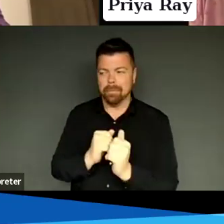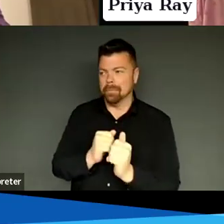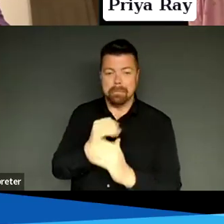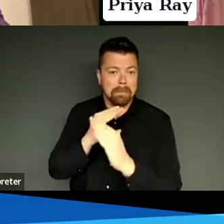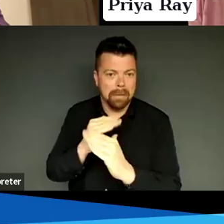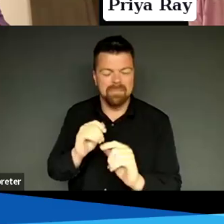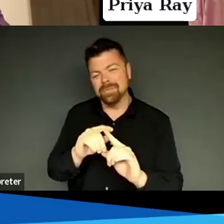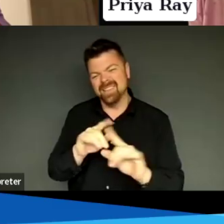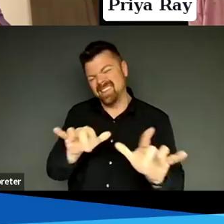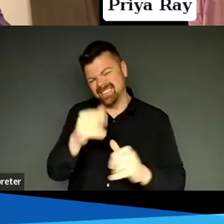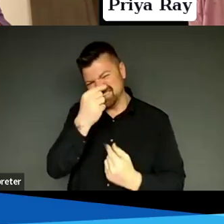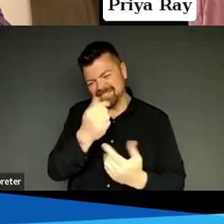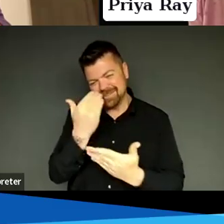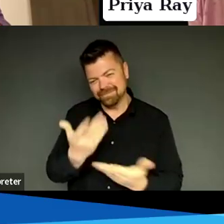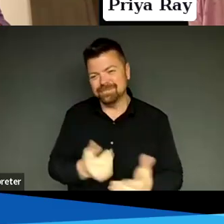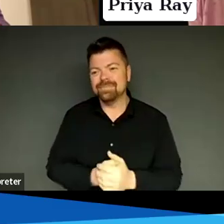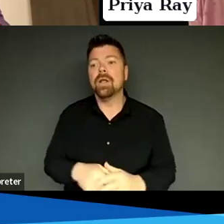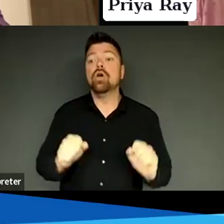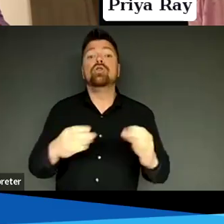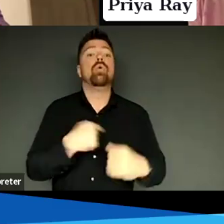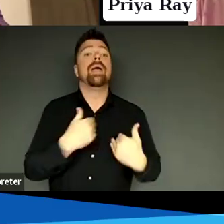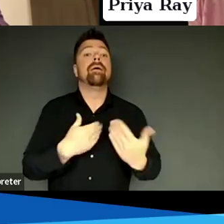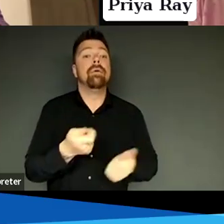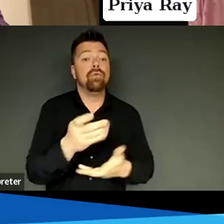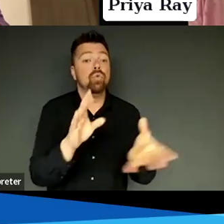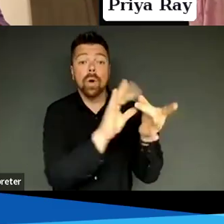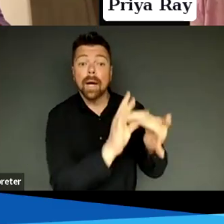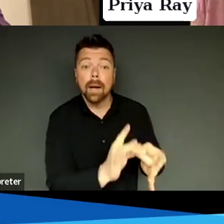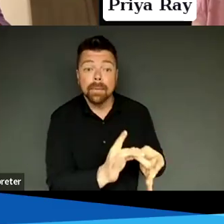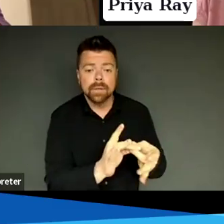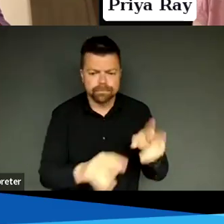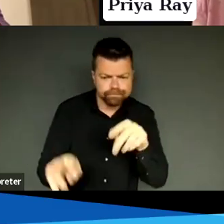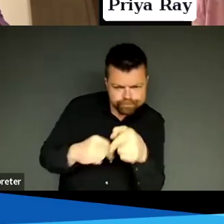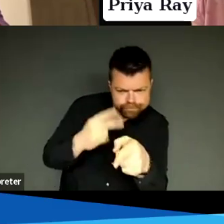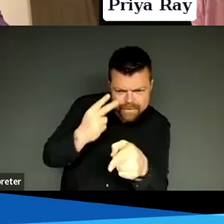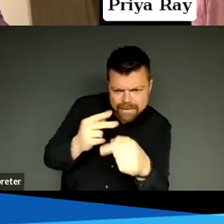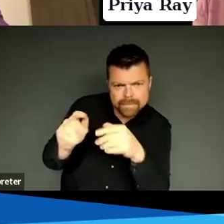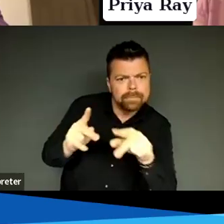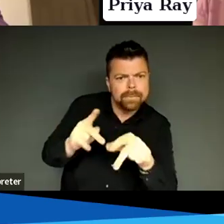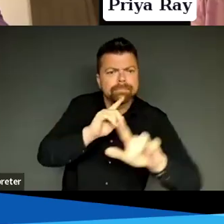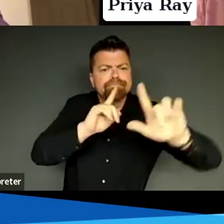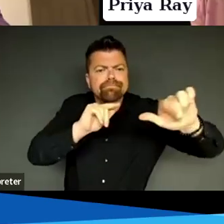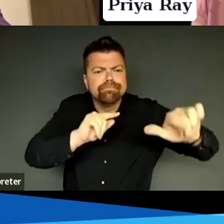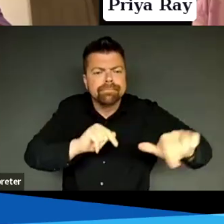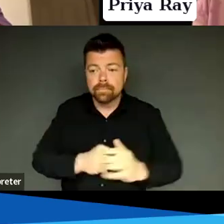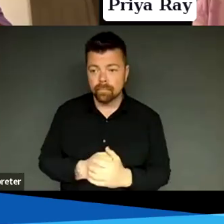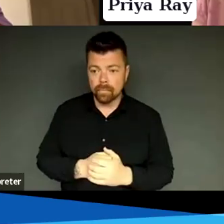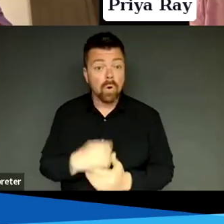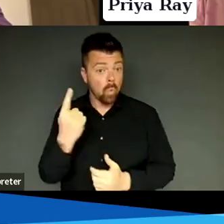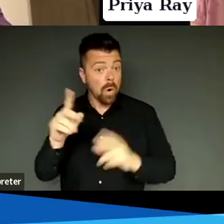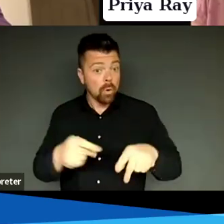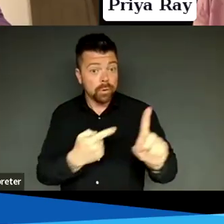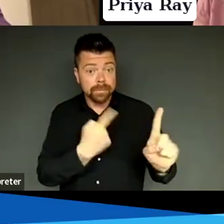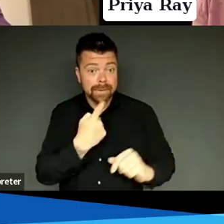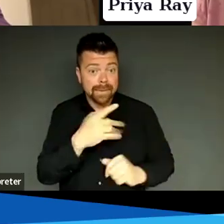actually. Well, we have a couple of comments from some people who've written in, and one lady says